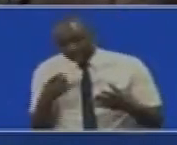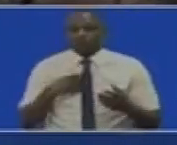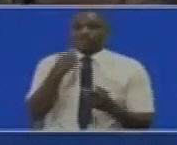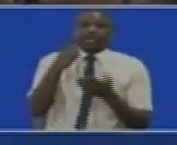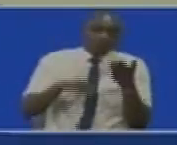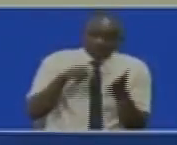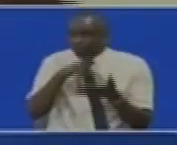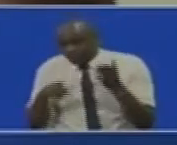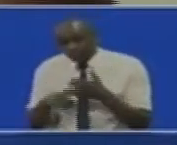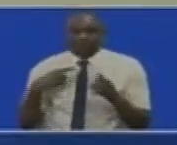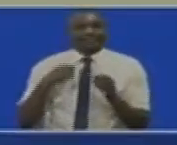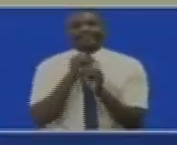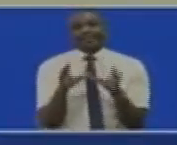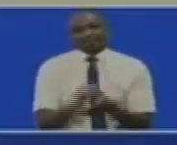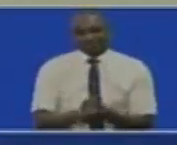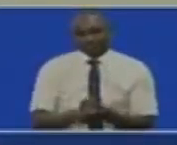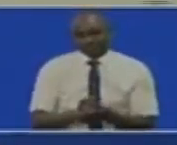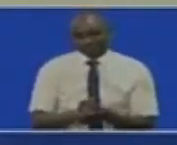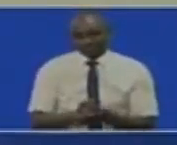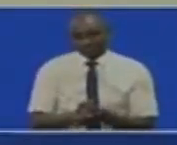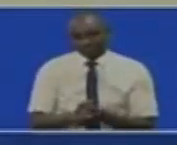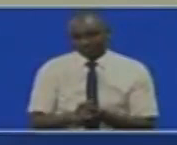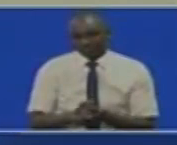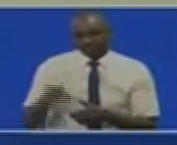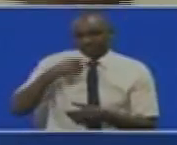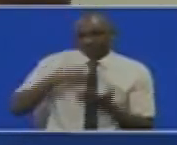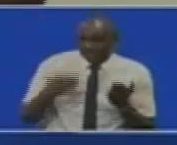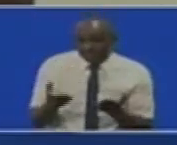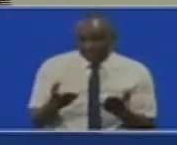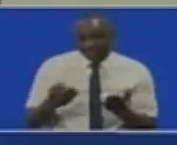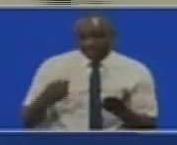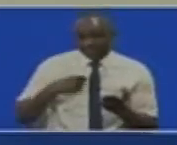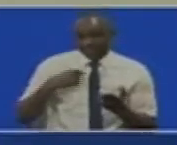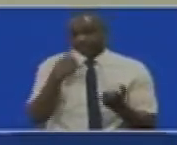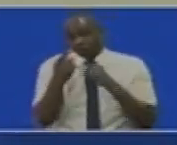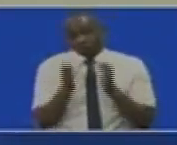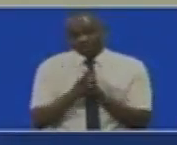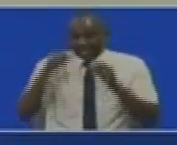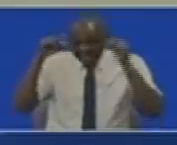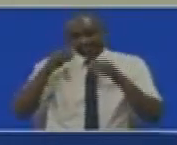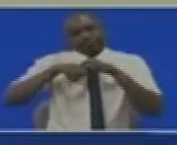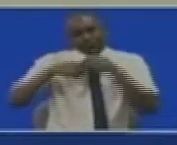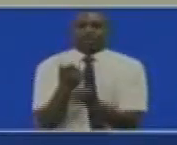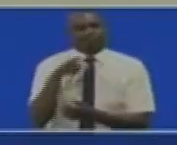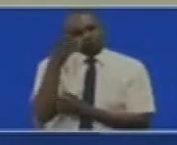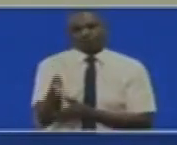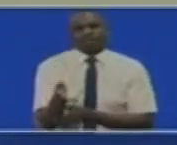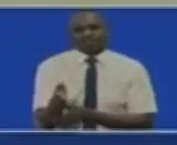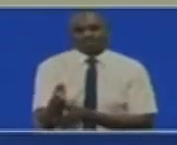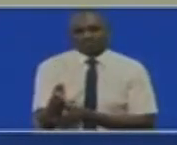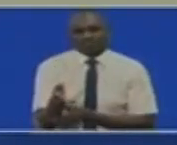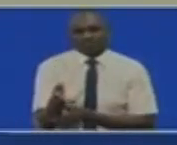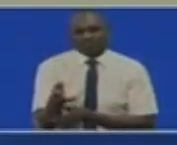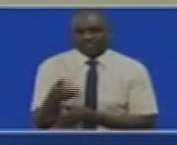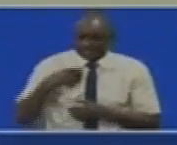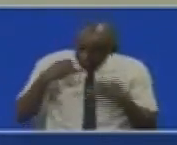bila mafanikio. I can plead with the judge that to give me a lighter sentence. I even broke my glasses in part of this movement